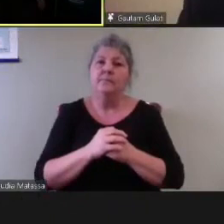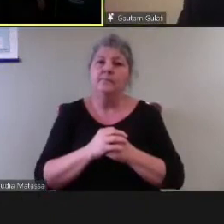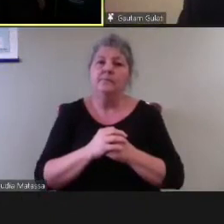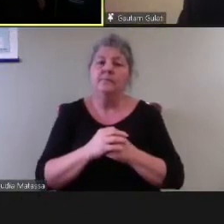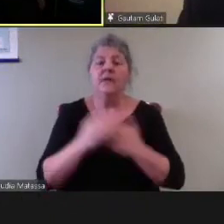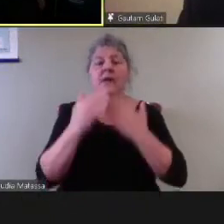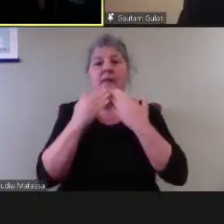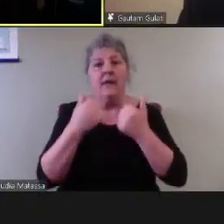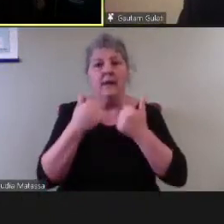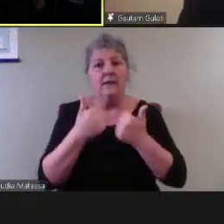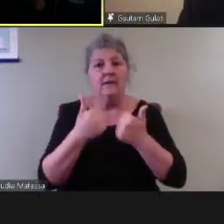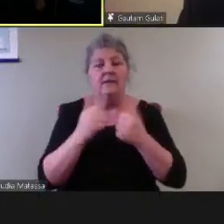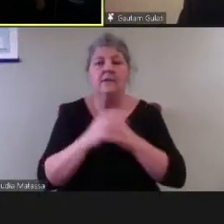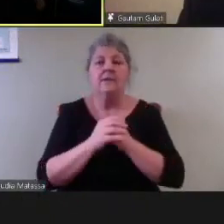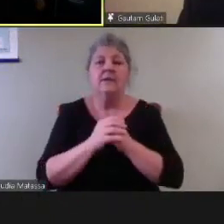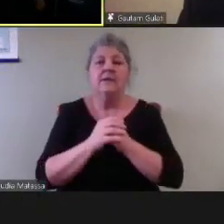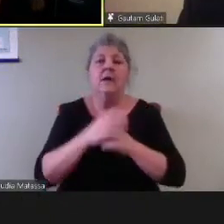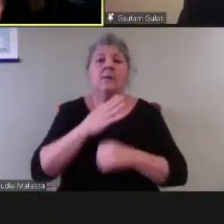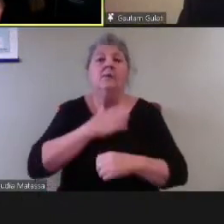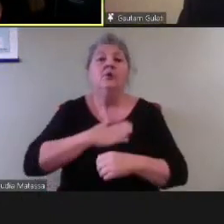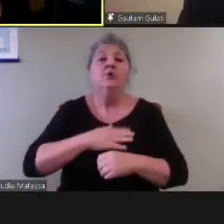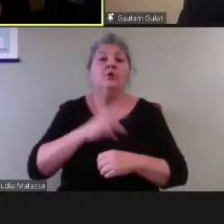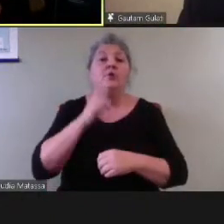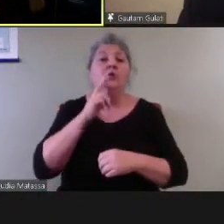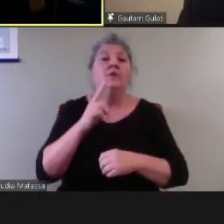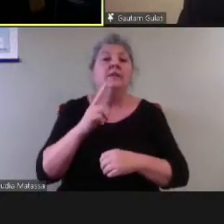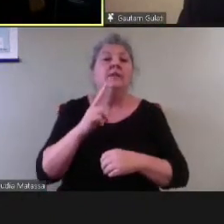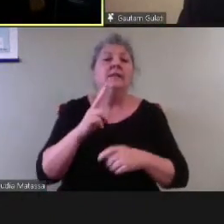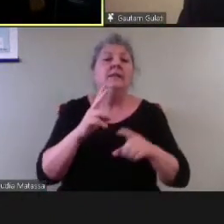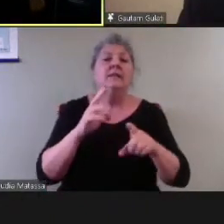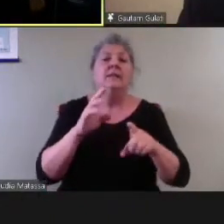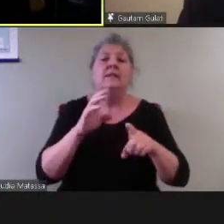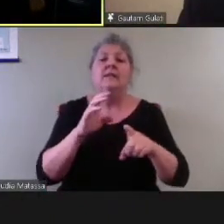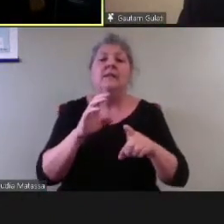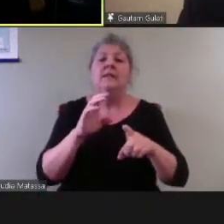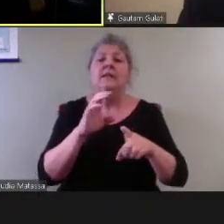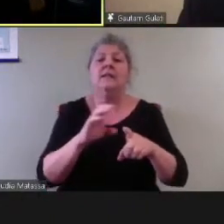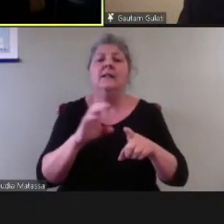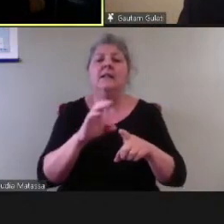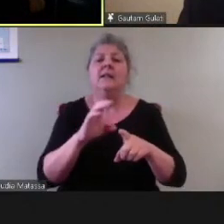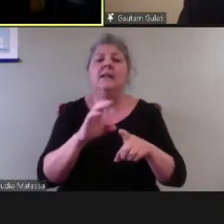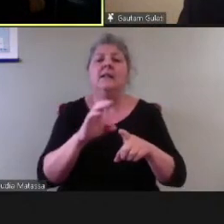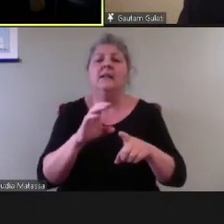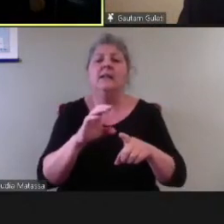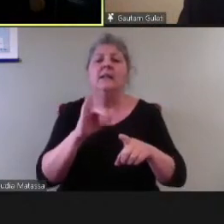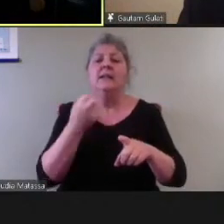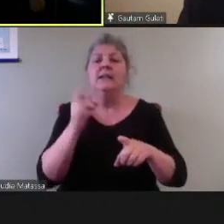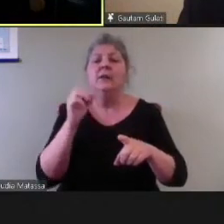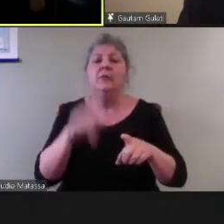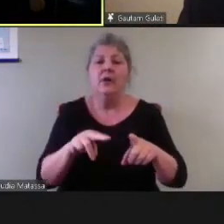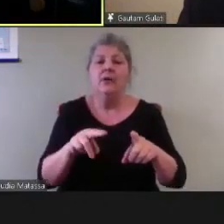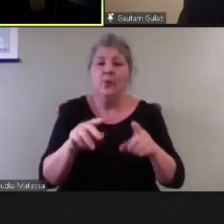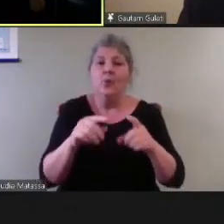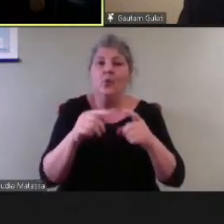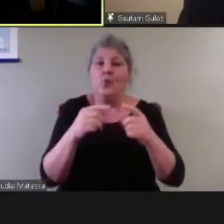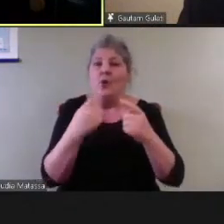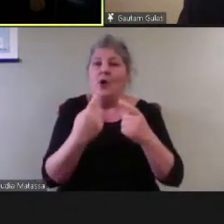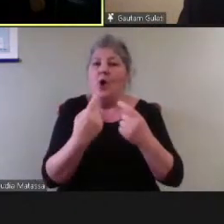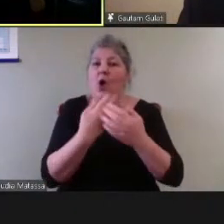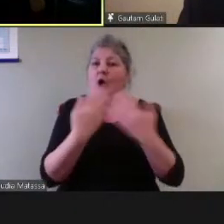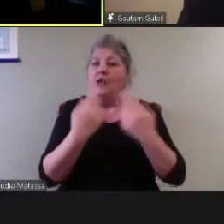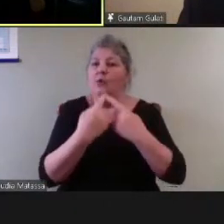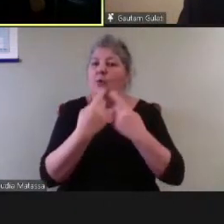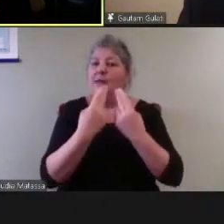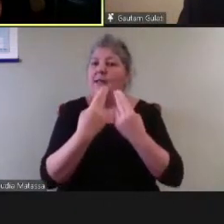Thanks so much, Gautam. I'm just going to seek Ciarán's permission to ask one last question, because we all do need to be somewhere else at 3 p.m. But just